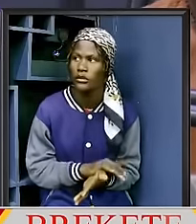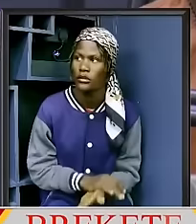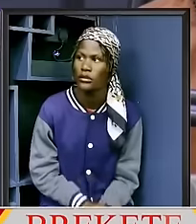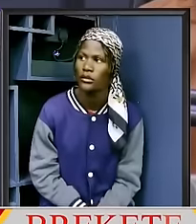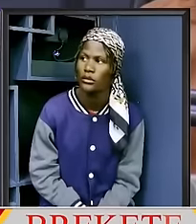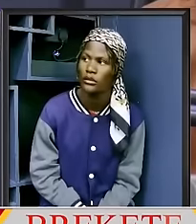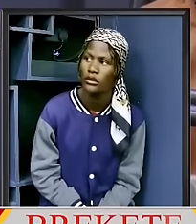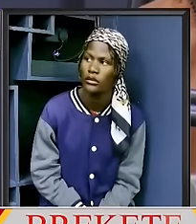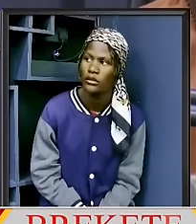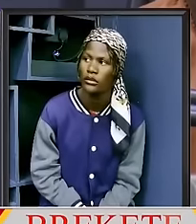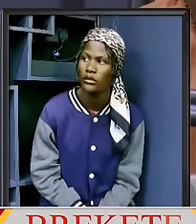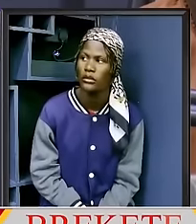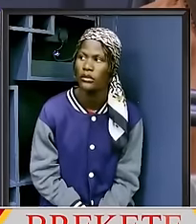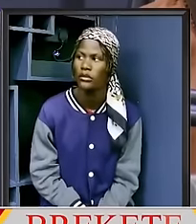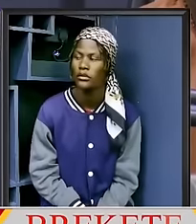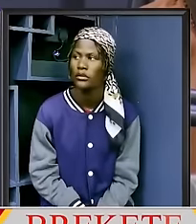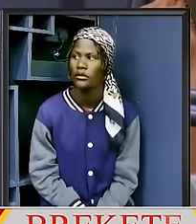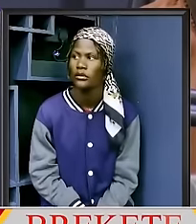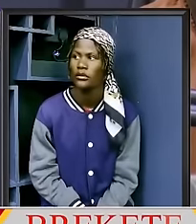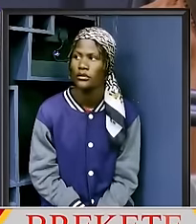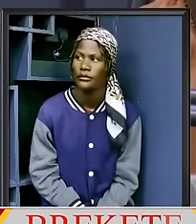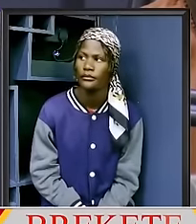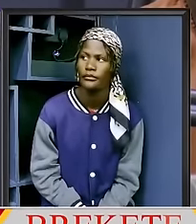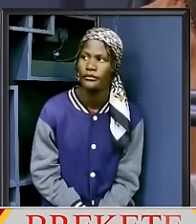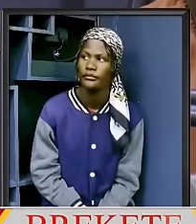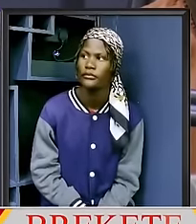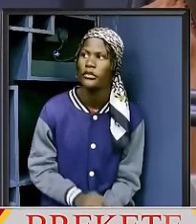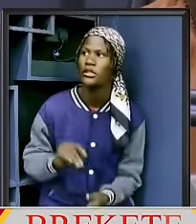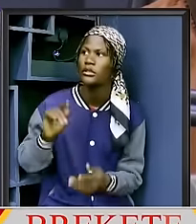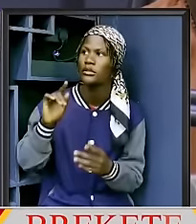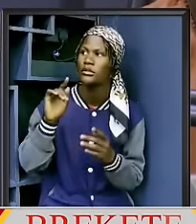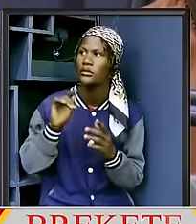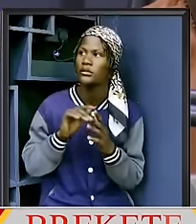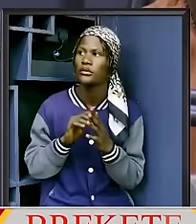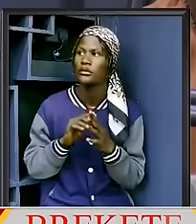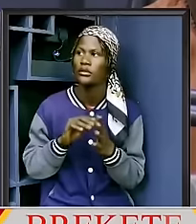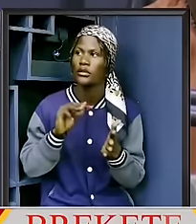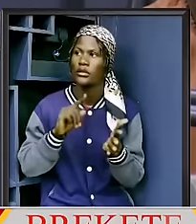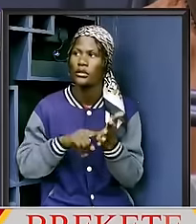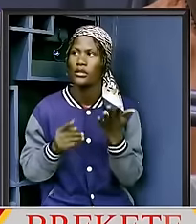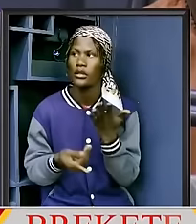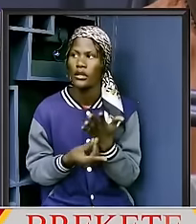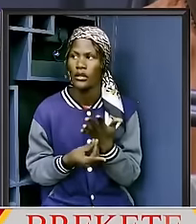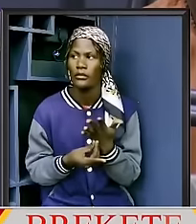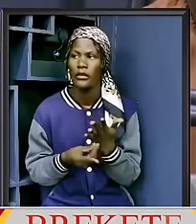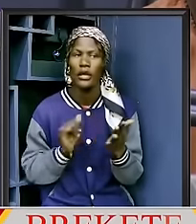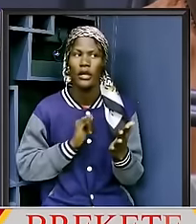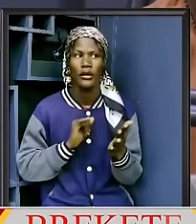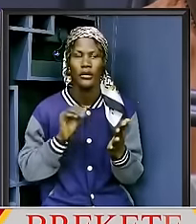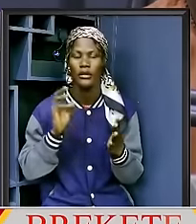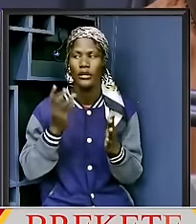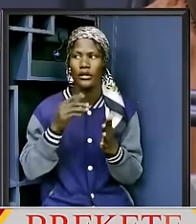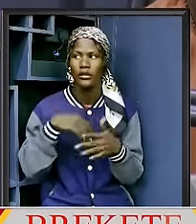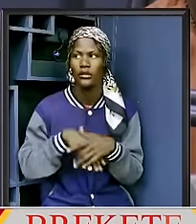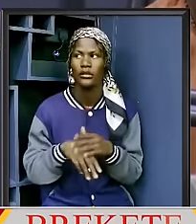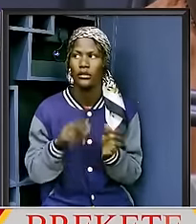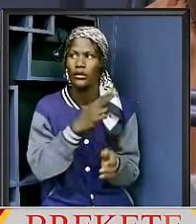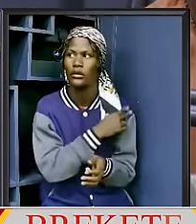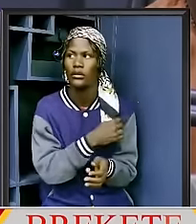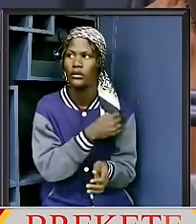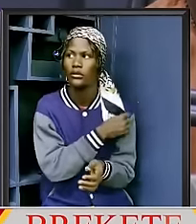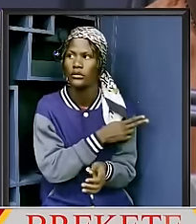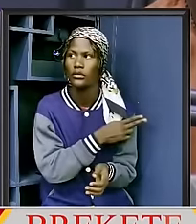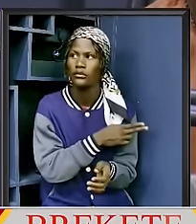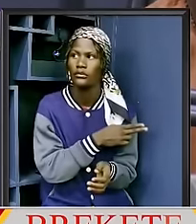you take here about yes, the sir. Petition? So when that December time, I was at the hospital. That was on the second or so.